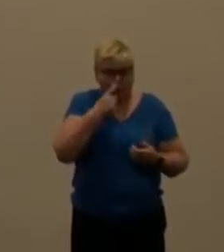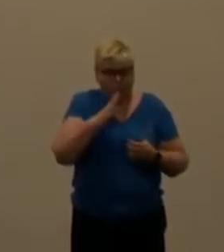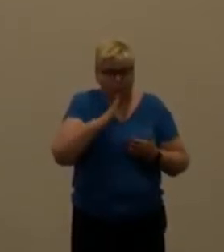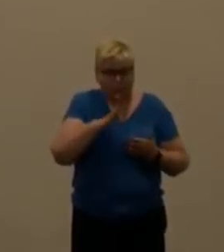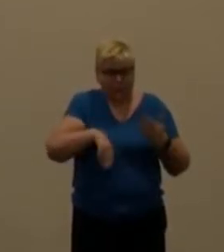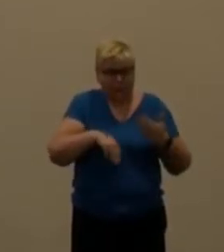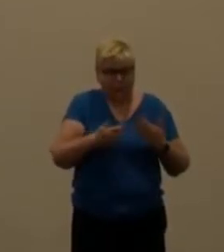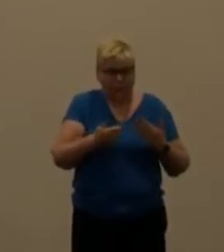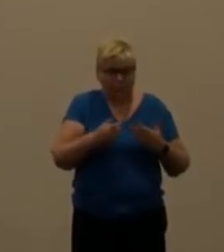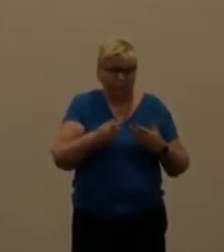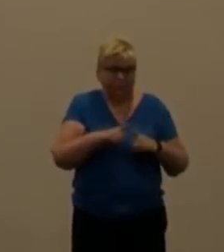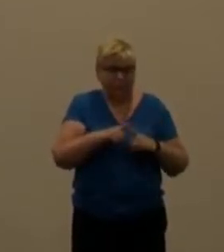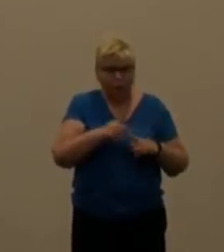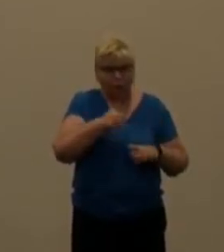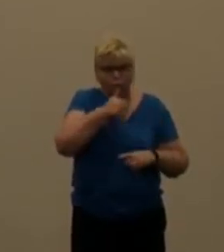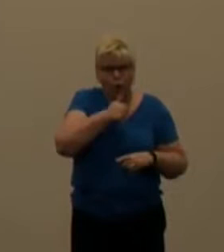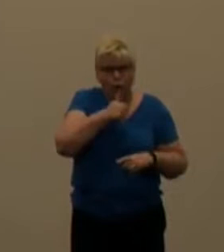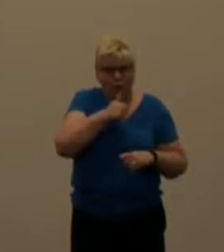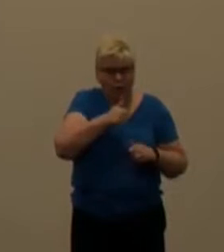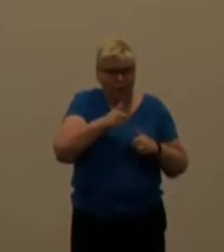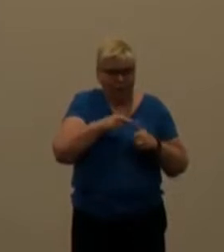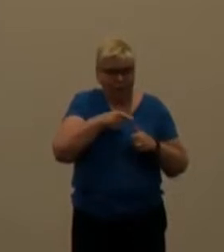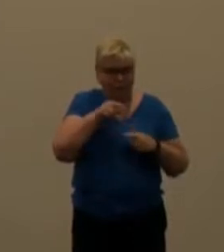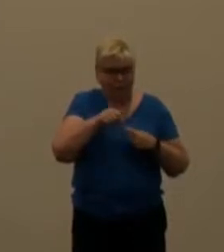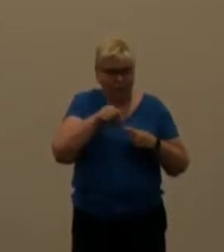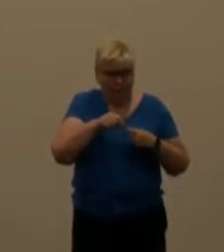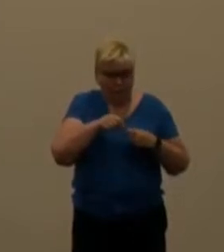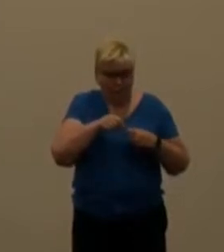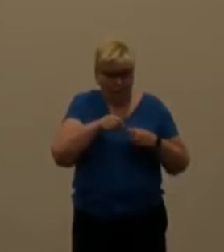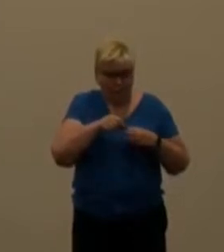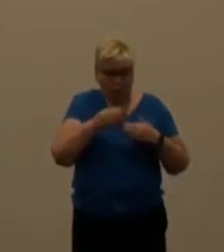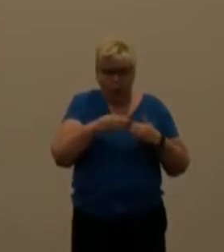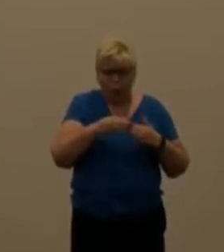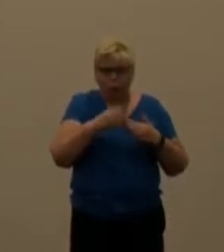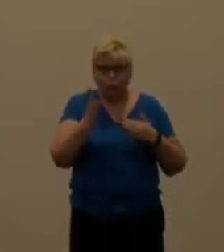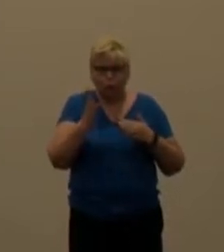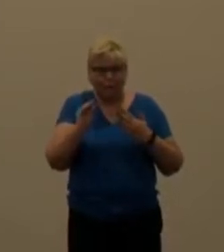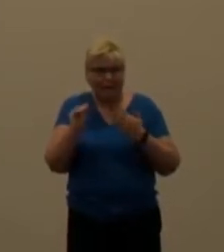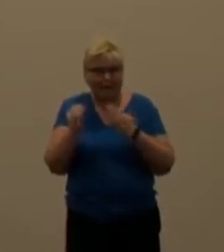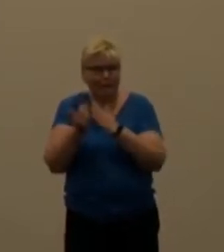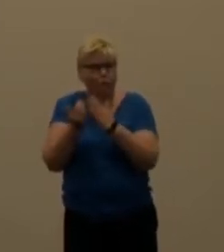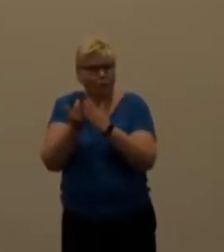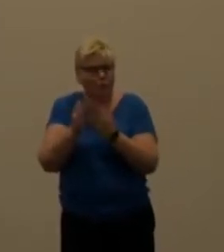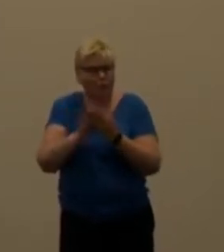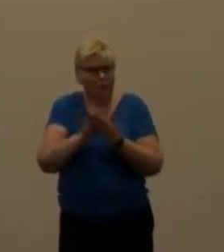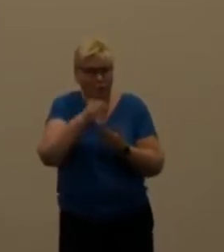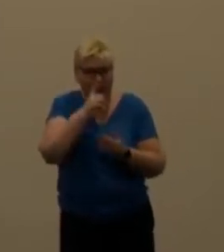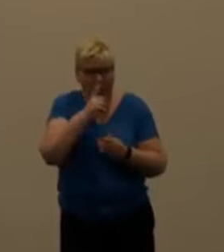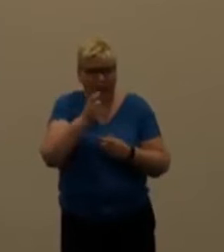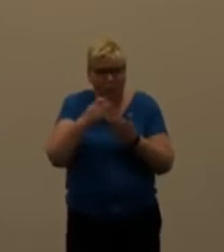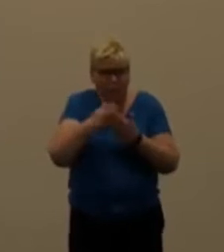user, let's say, app to enterprise-ready app where we can really